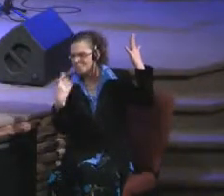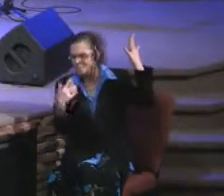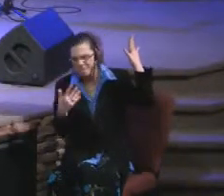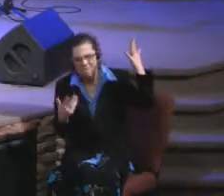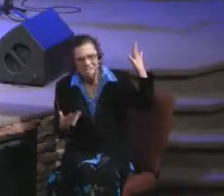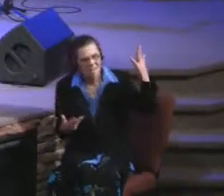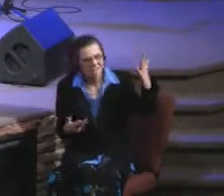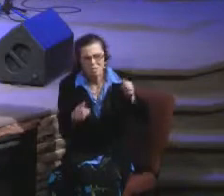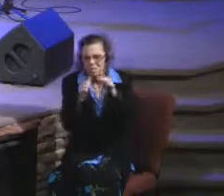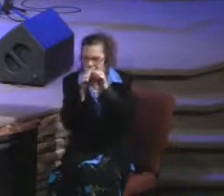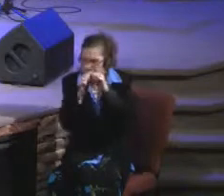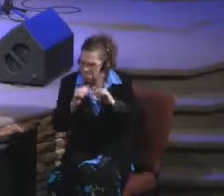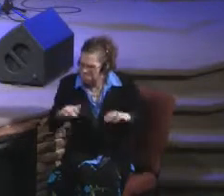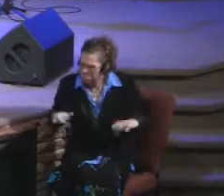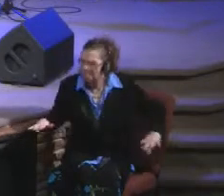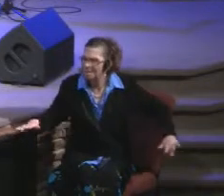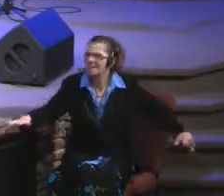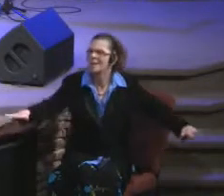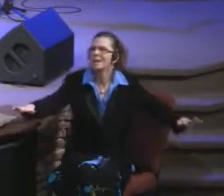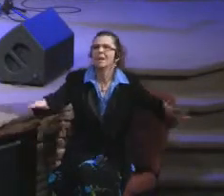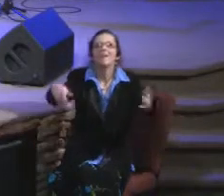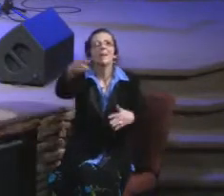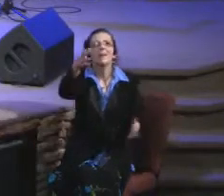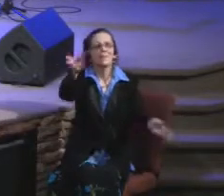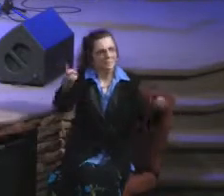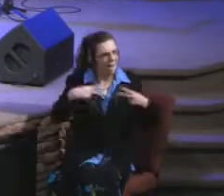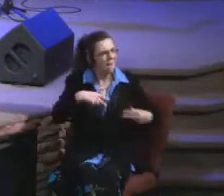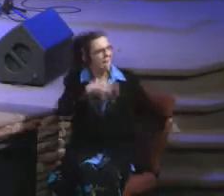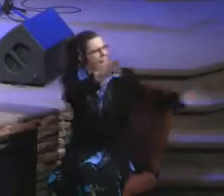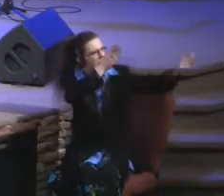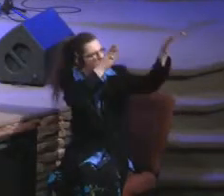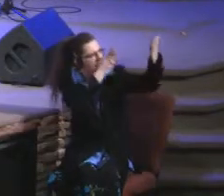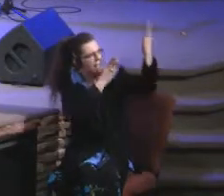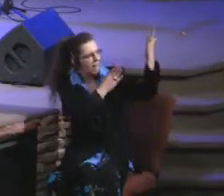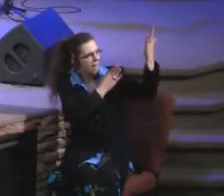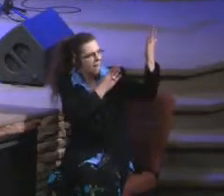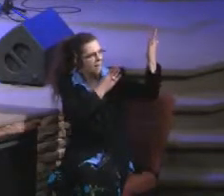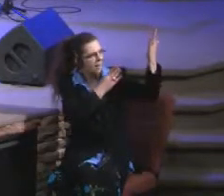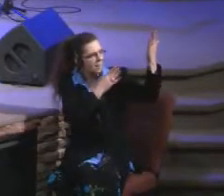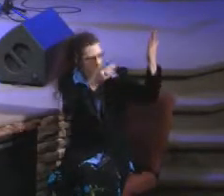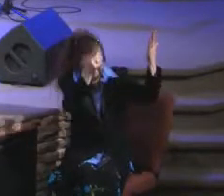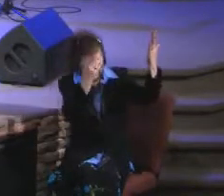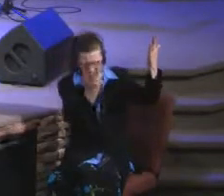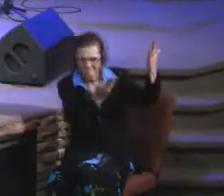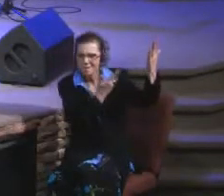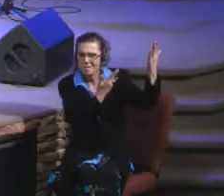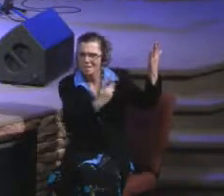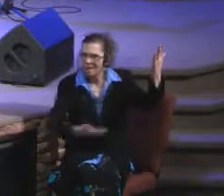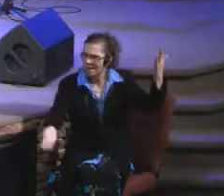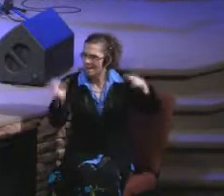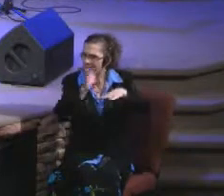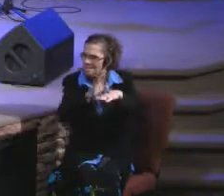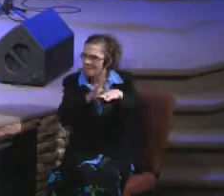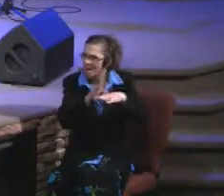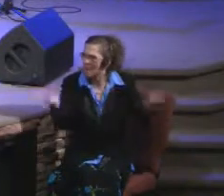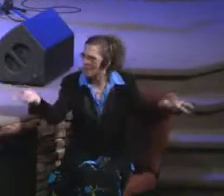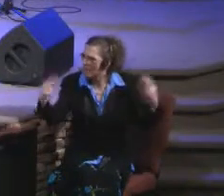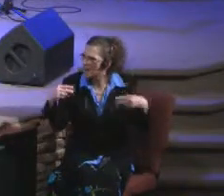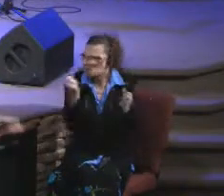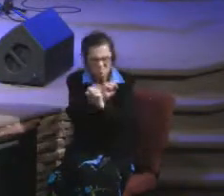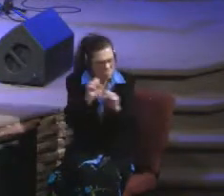just blessed to have God's presence and the manifested presence of God in our services. And we've been having people